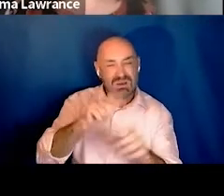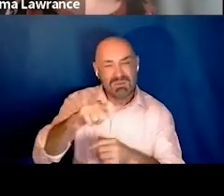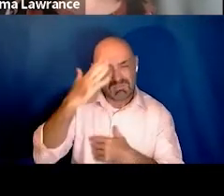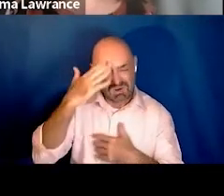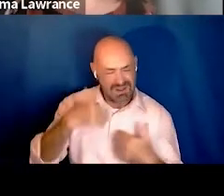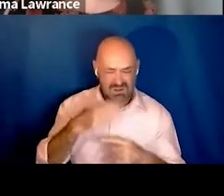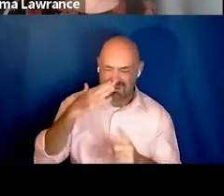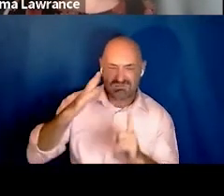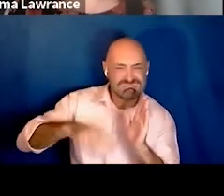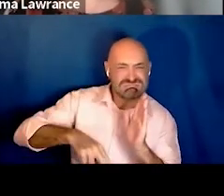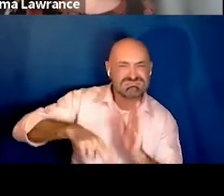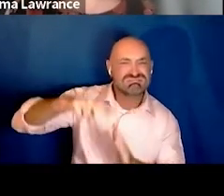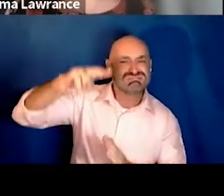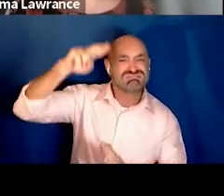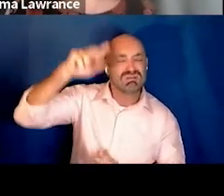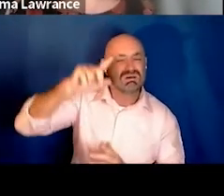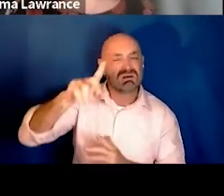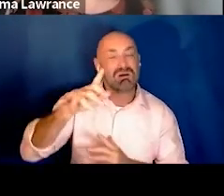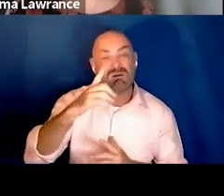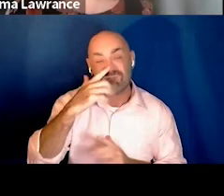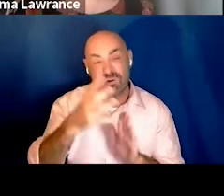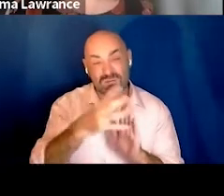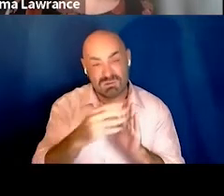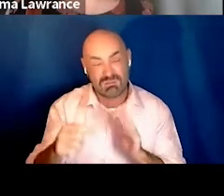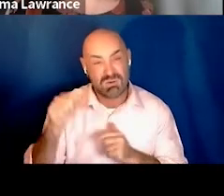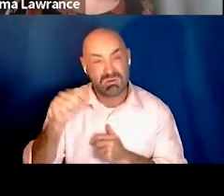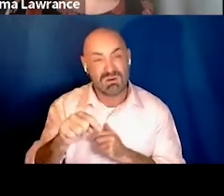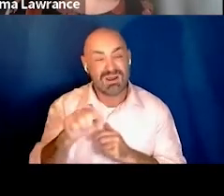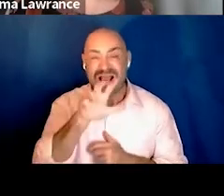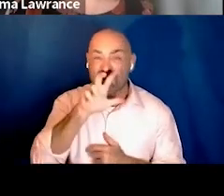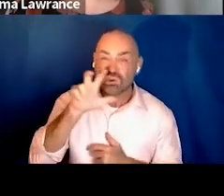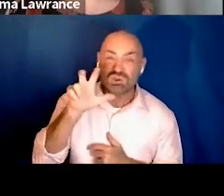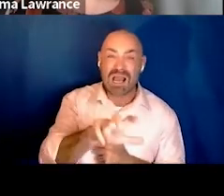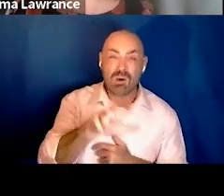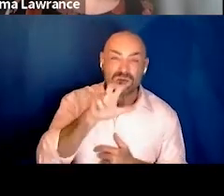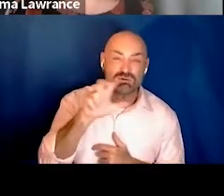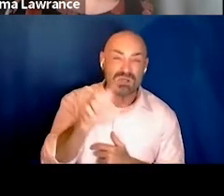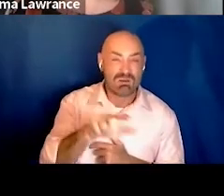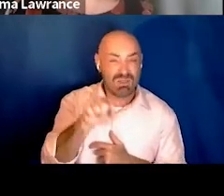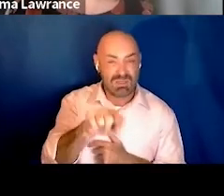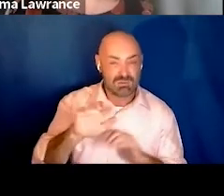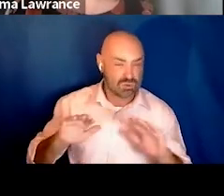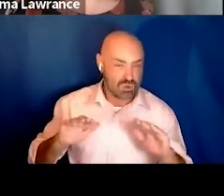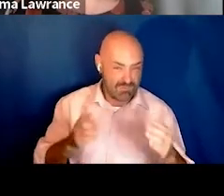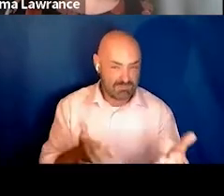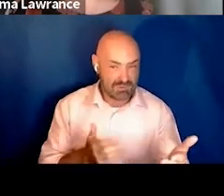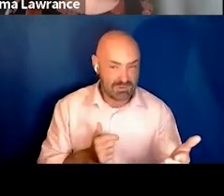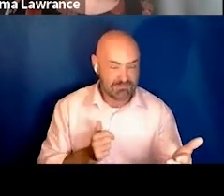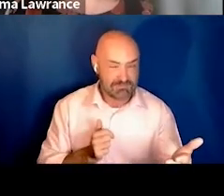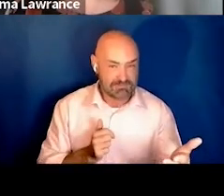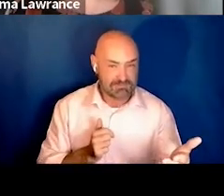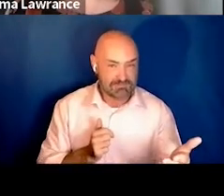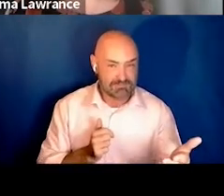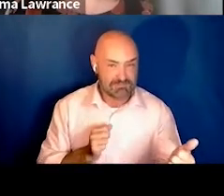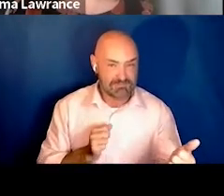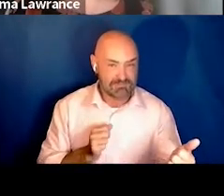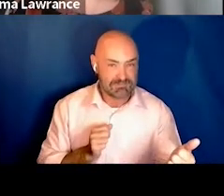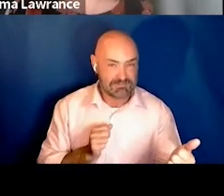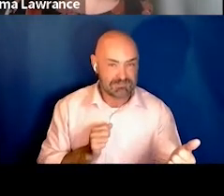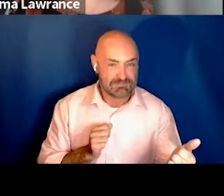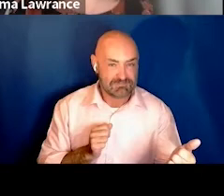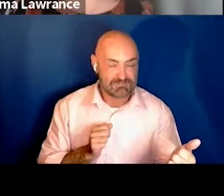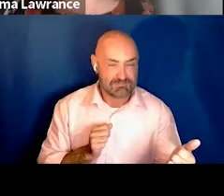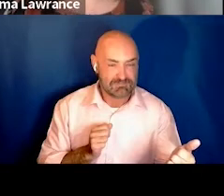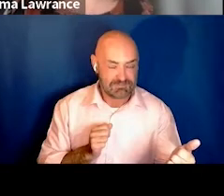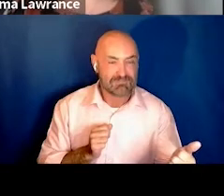in young people? For example, in the context of the Shout service, young people tend to